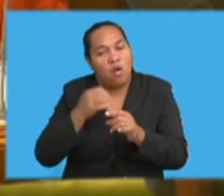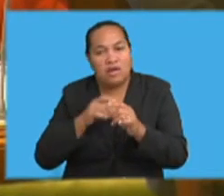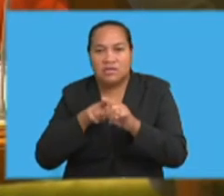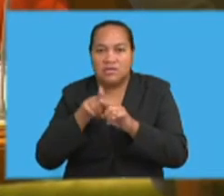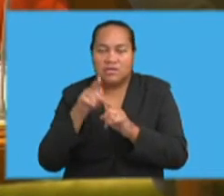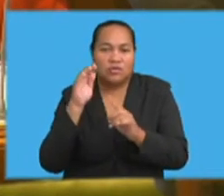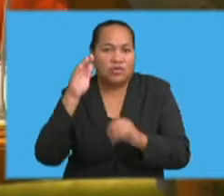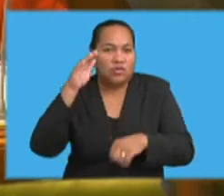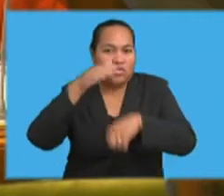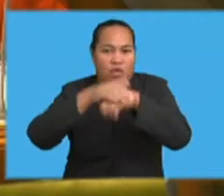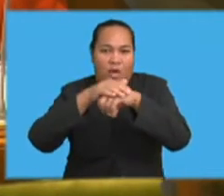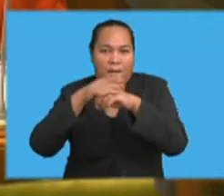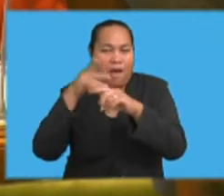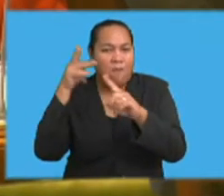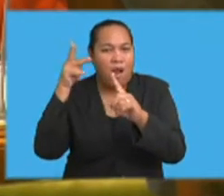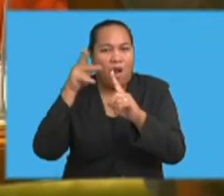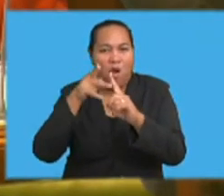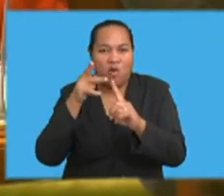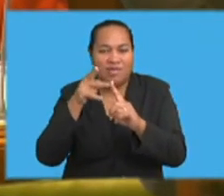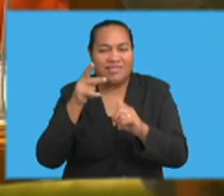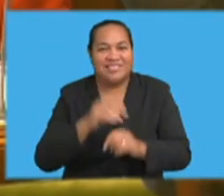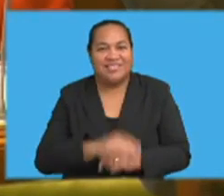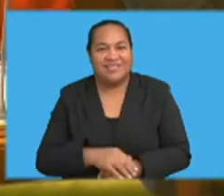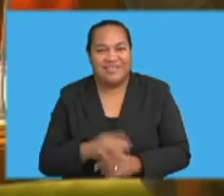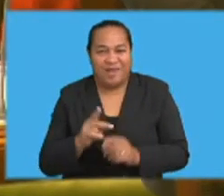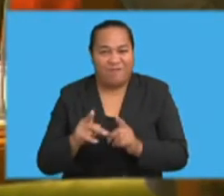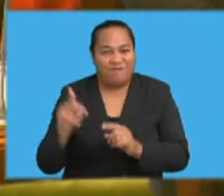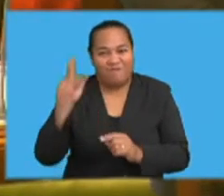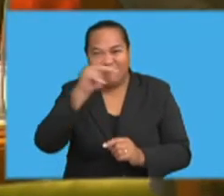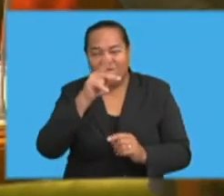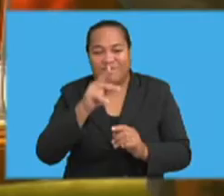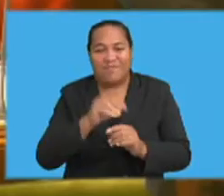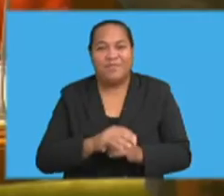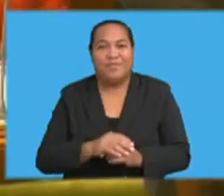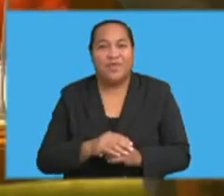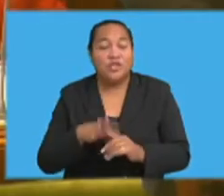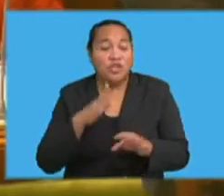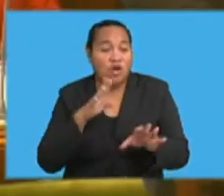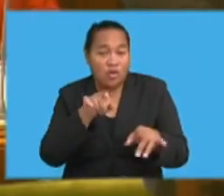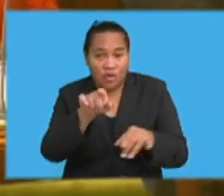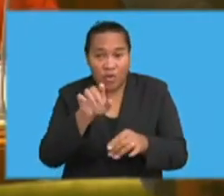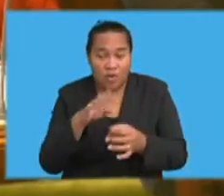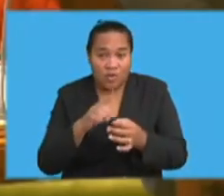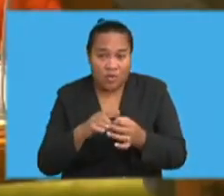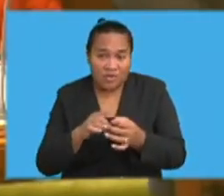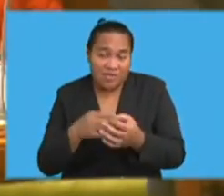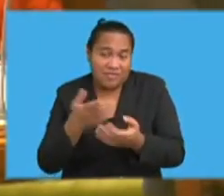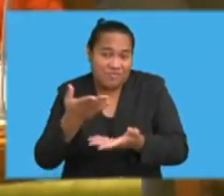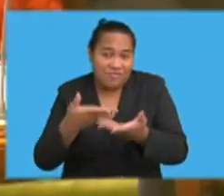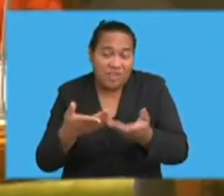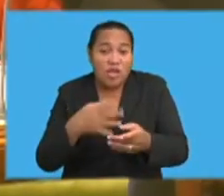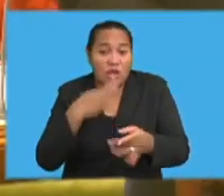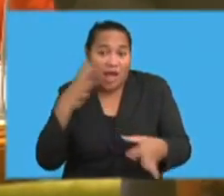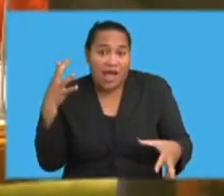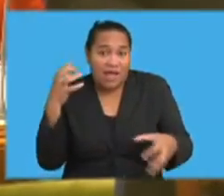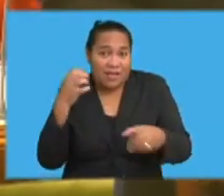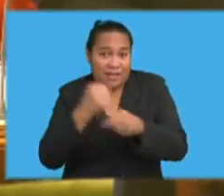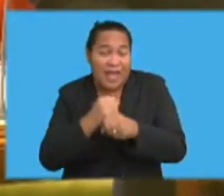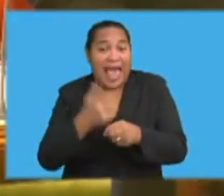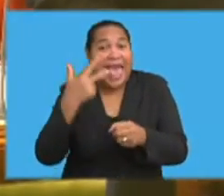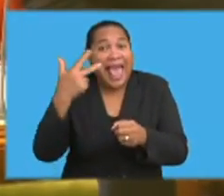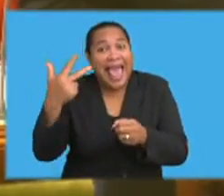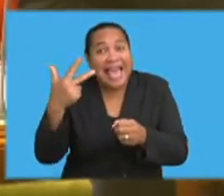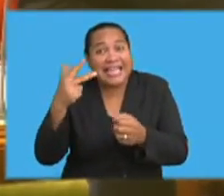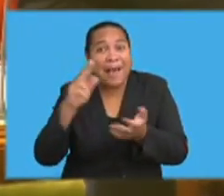priority. Aligned to the objectives of the Land Use Act, the Land Use Division, Madam Speaker, has derived a total amount of